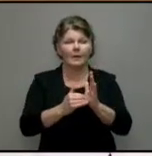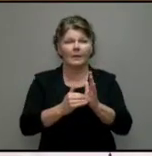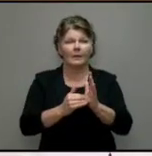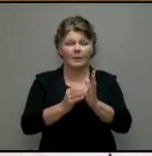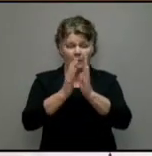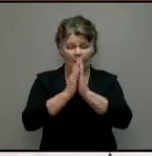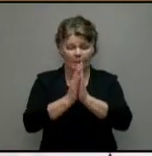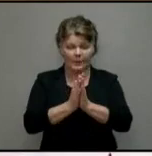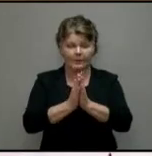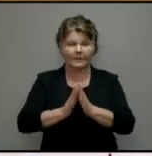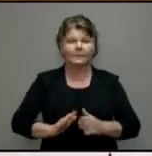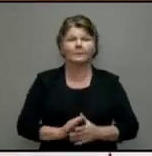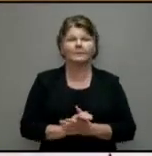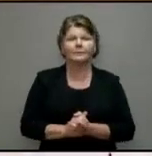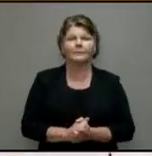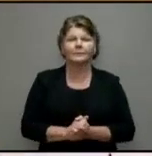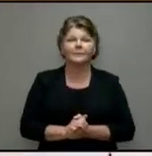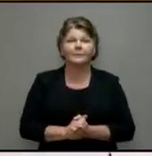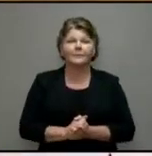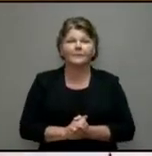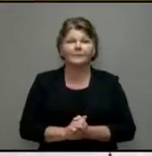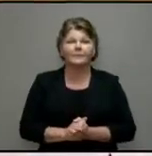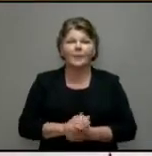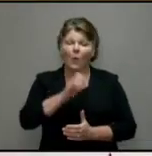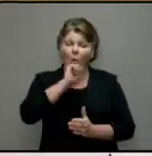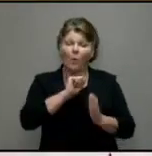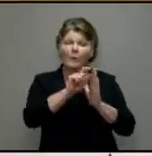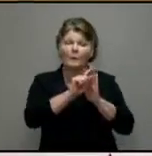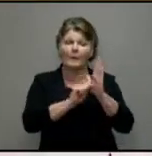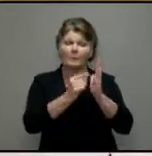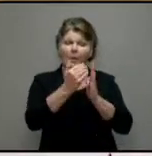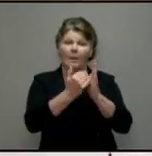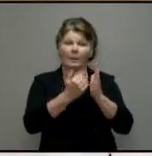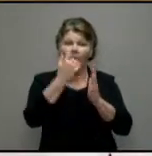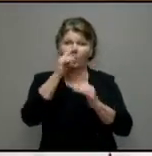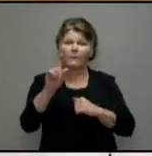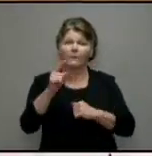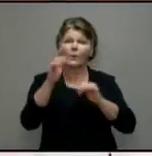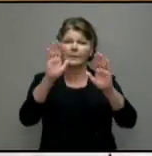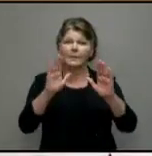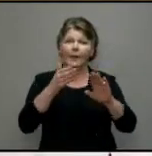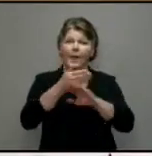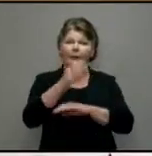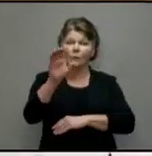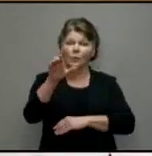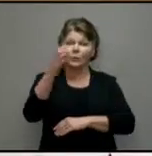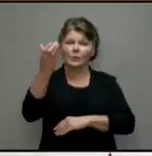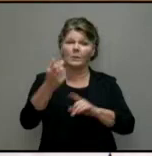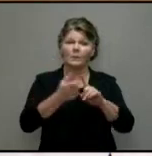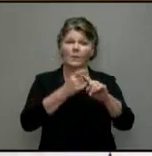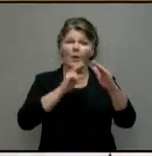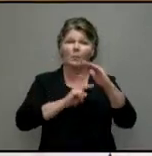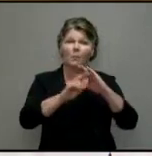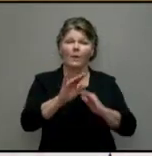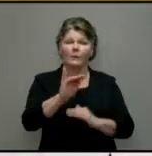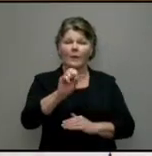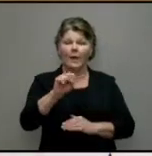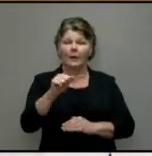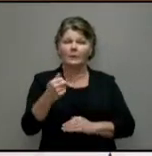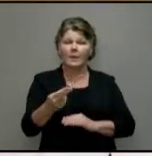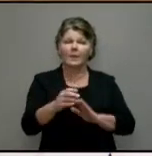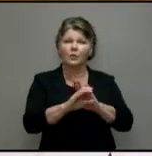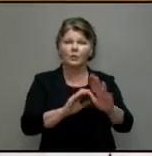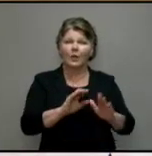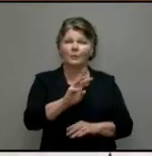Christ. Amen. The Old Testament lesson for the first Sunday after Christmas comes to us from the prophet Isaiah,